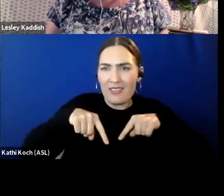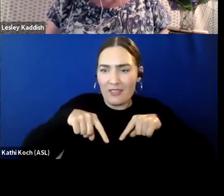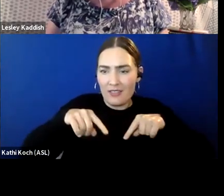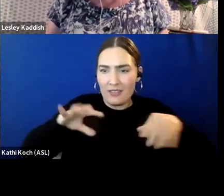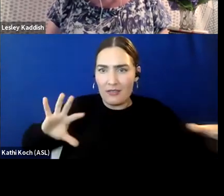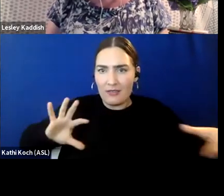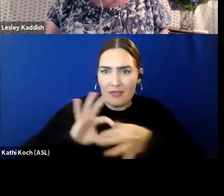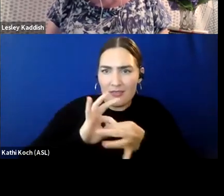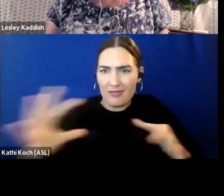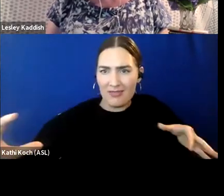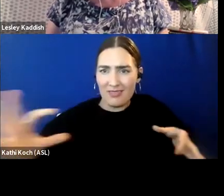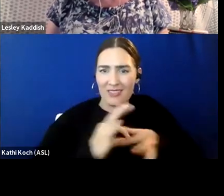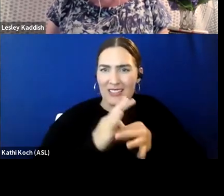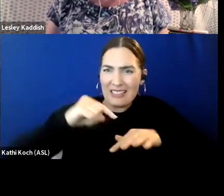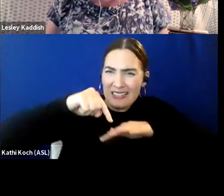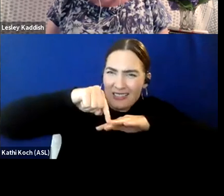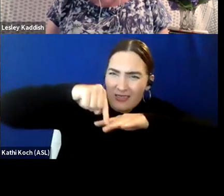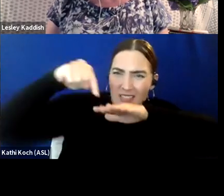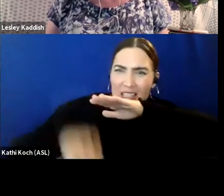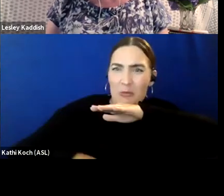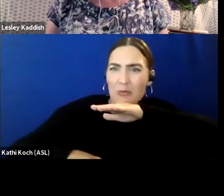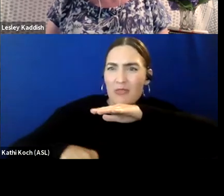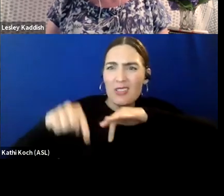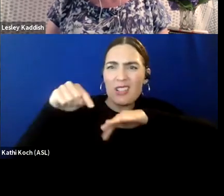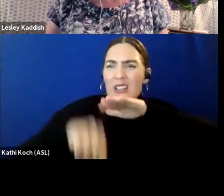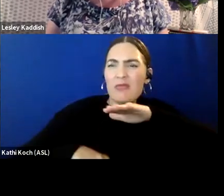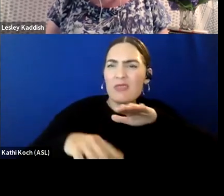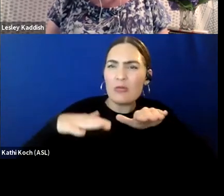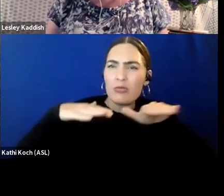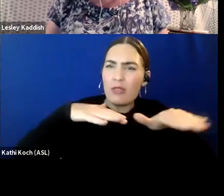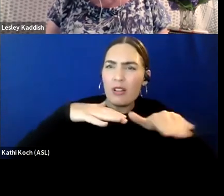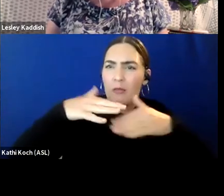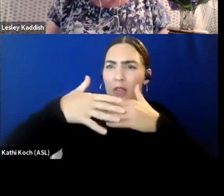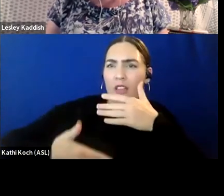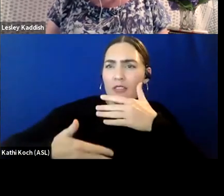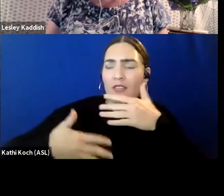than blood. Fears no more.